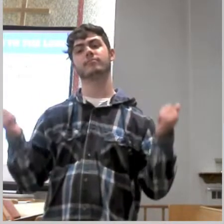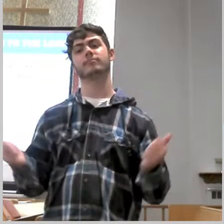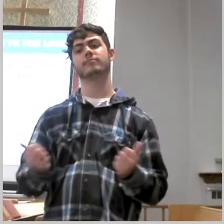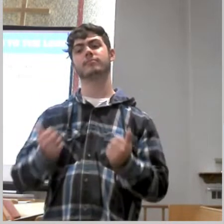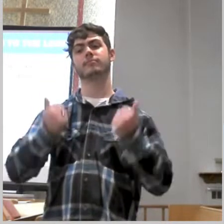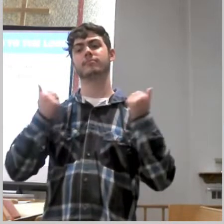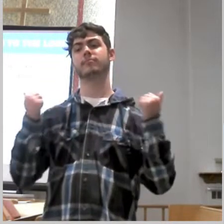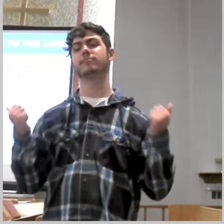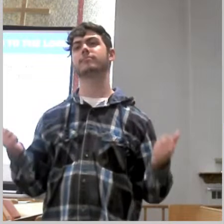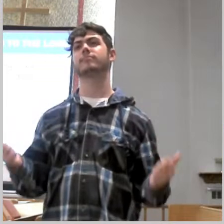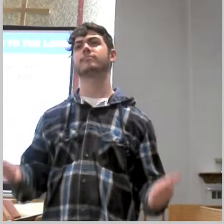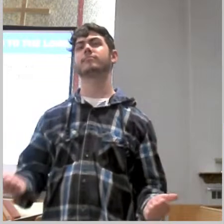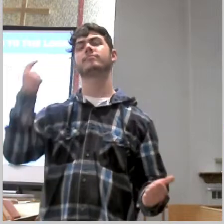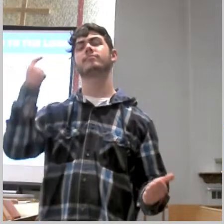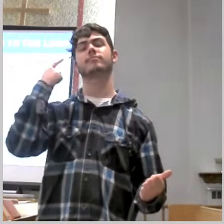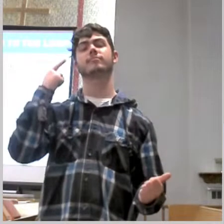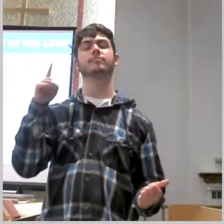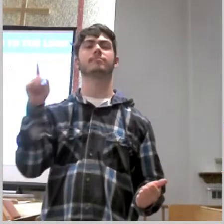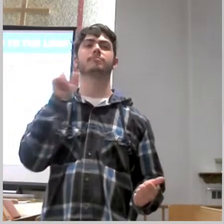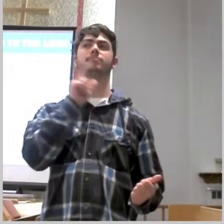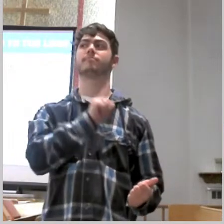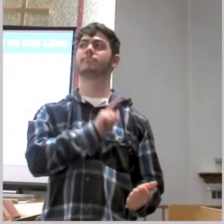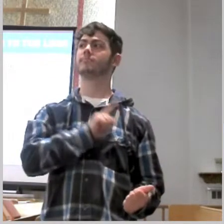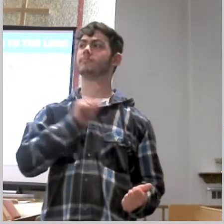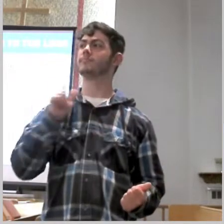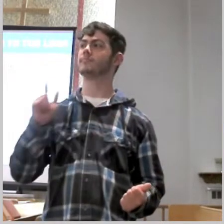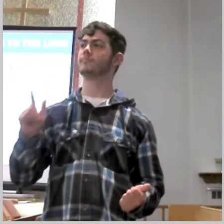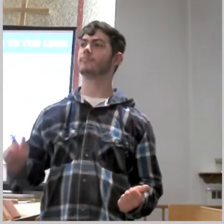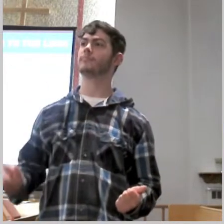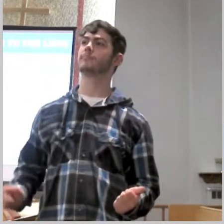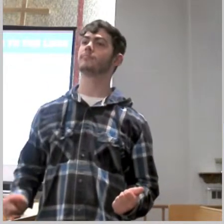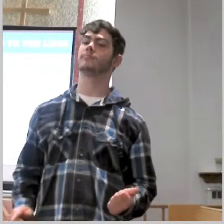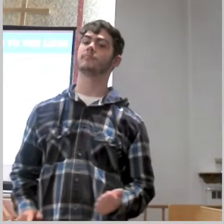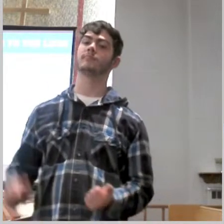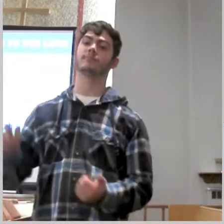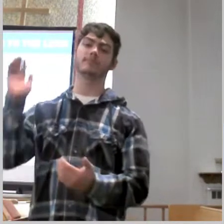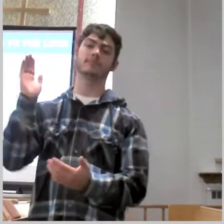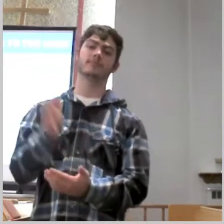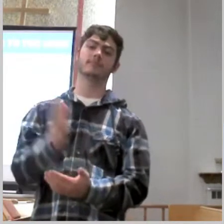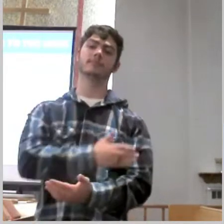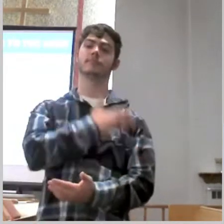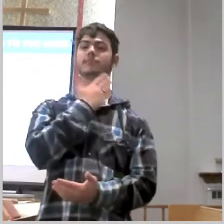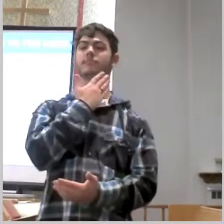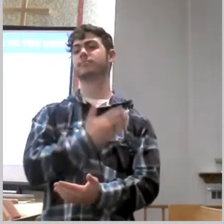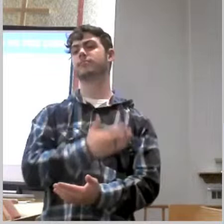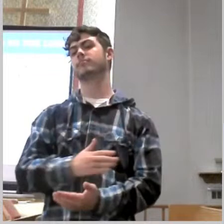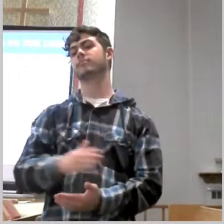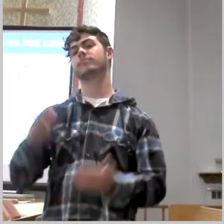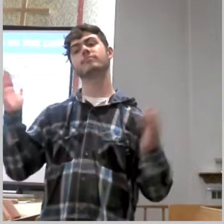to the Lord. Let us sing